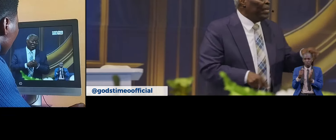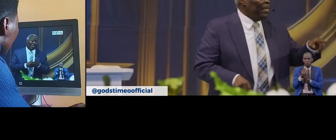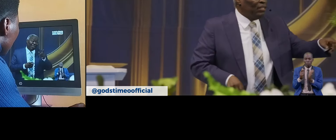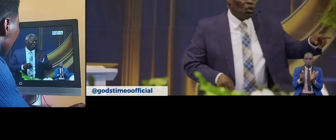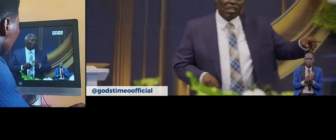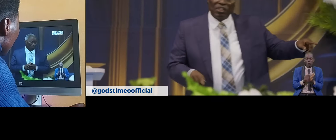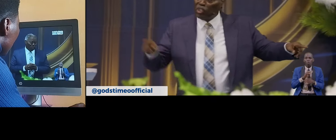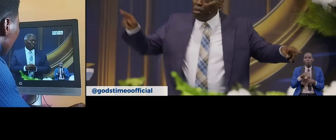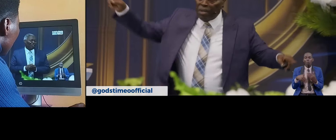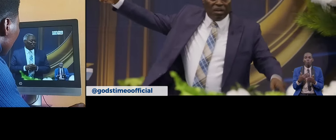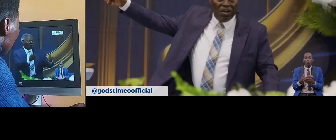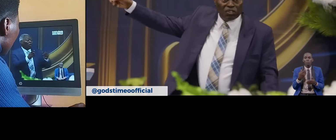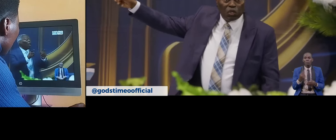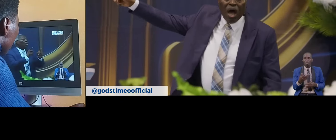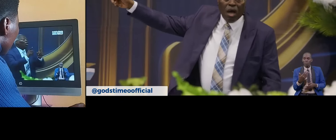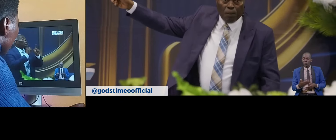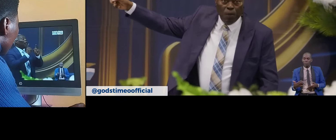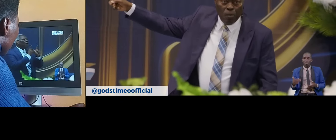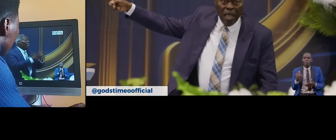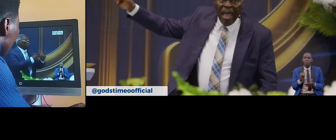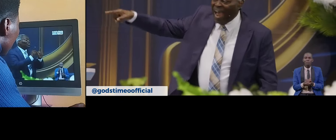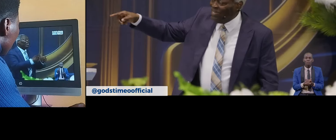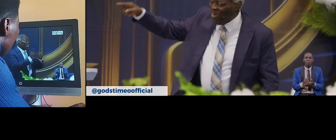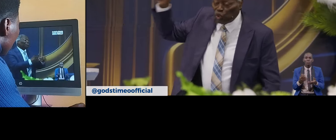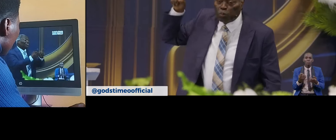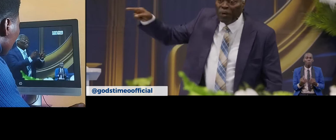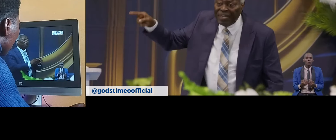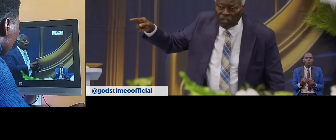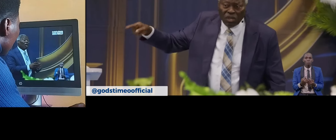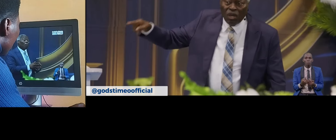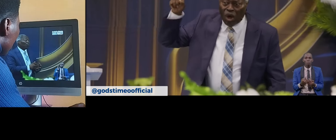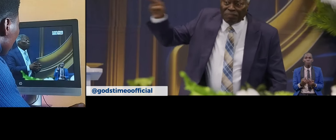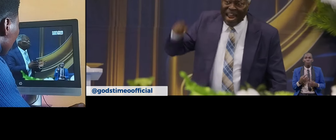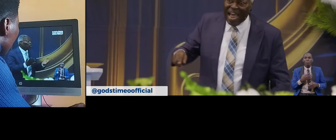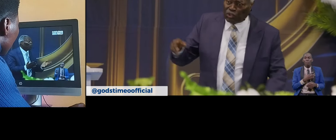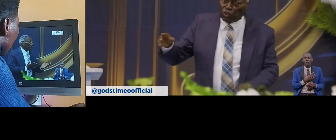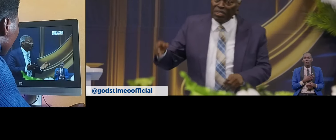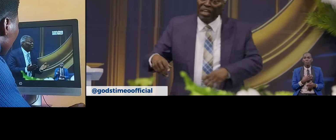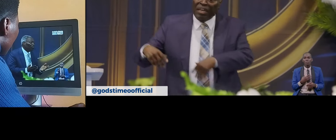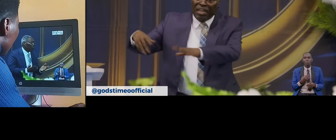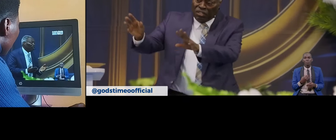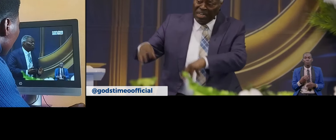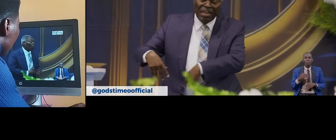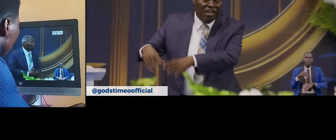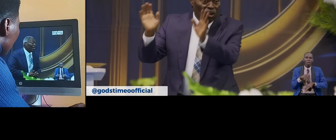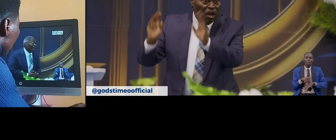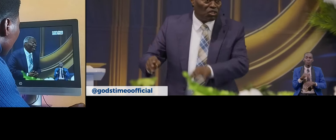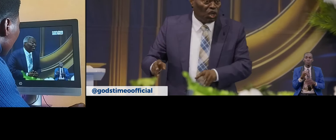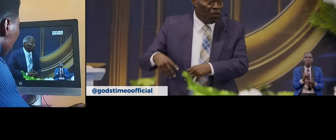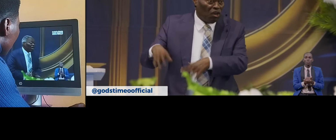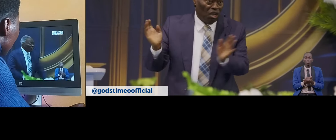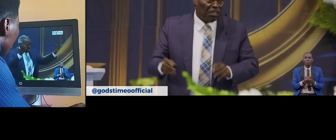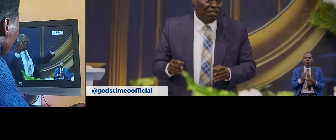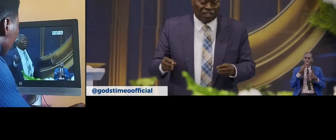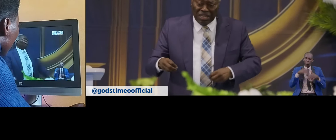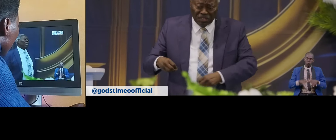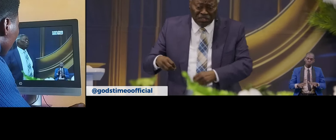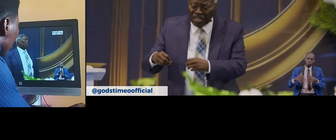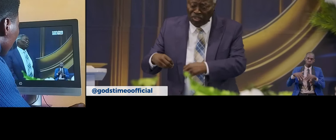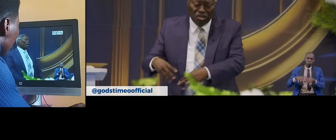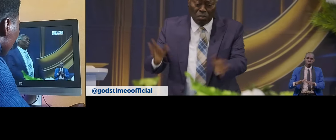come into the sea, because at the spring of that sea, they did a lot of